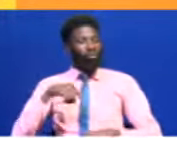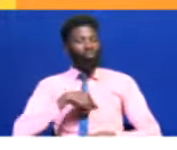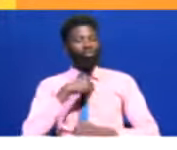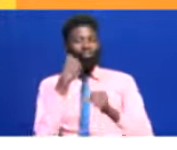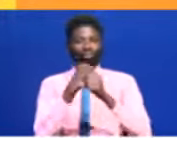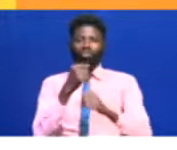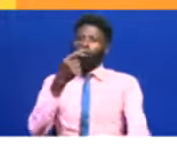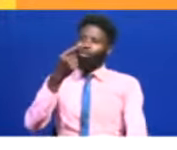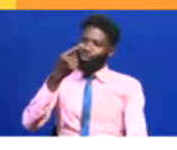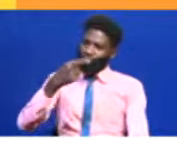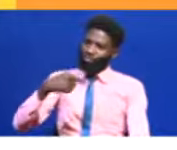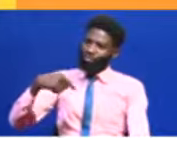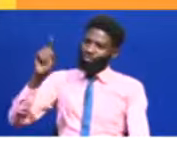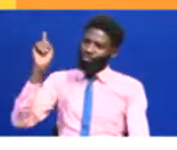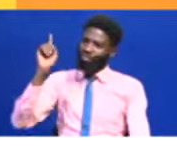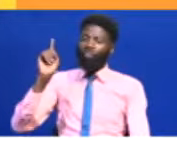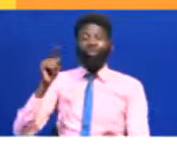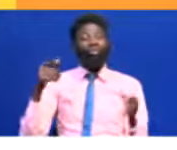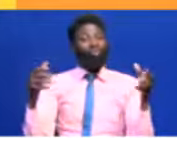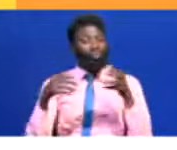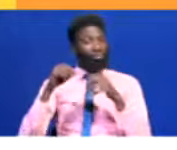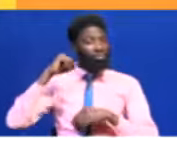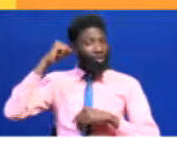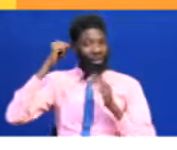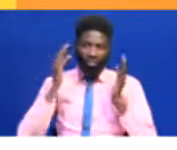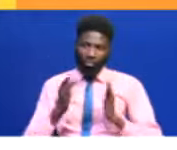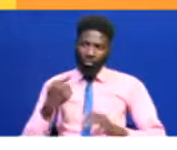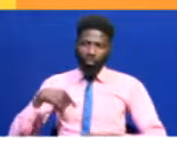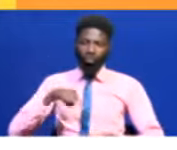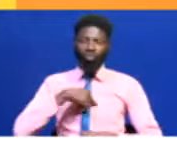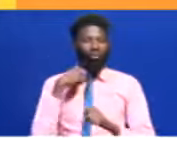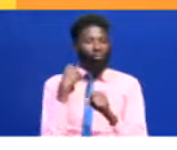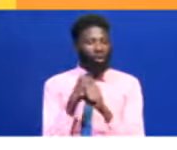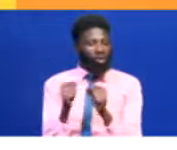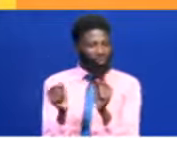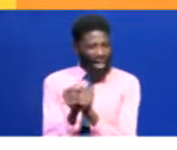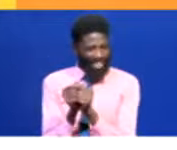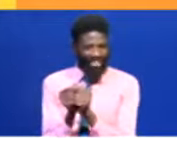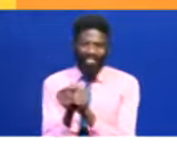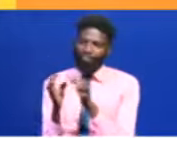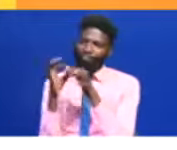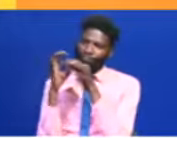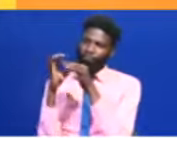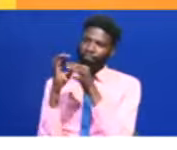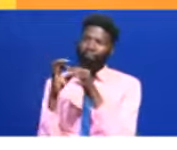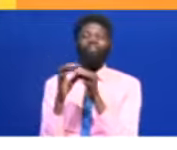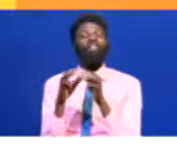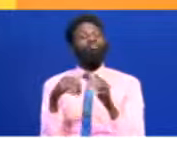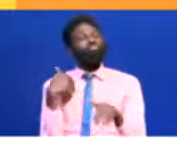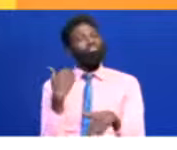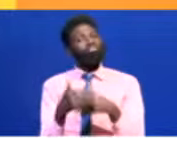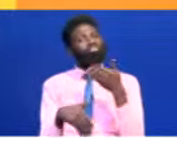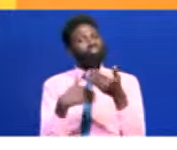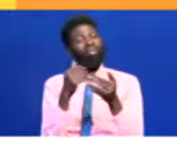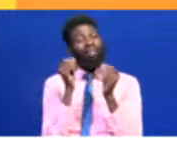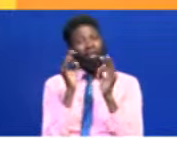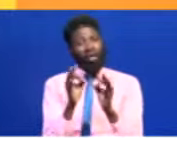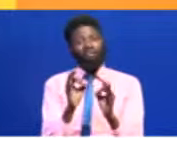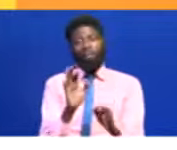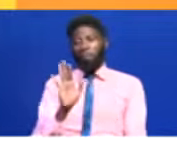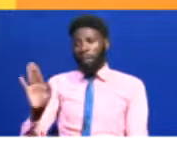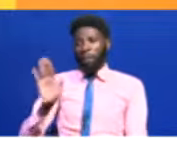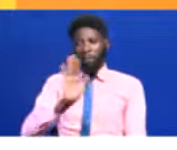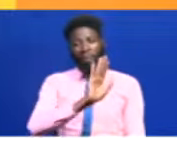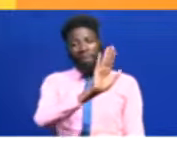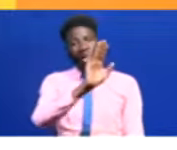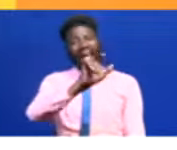So politicians, we are working closely with them, and at the end of the day, if from the regions they come from,